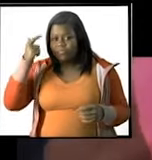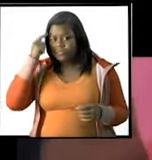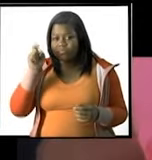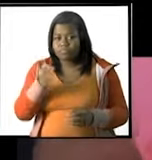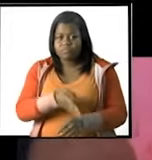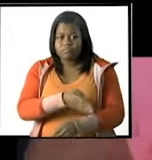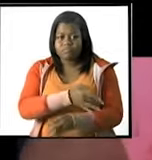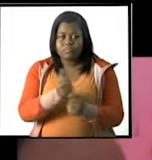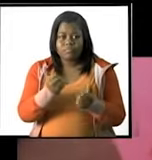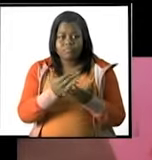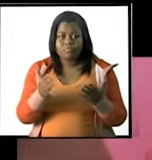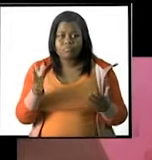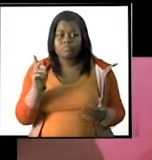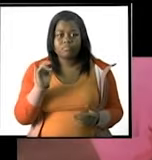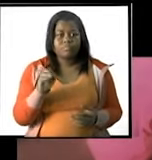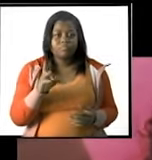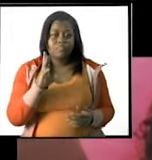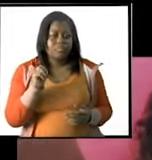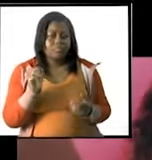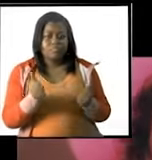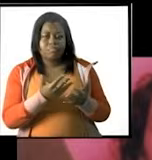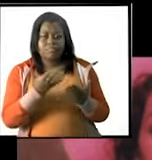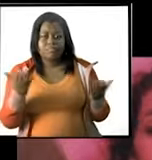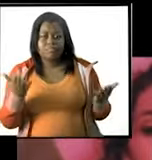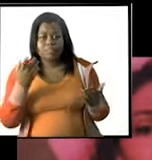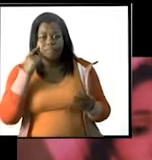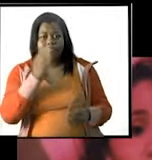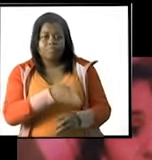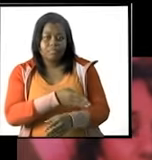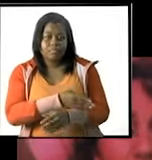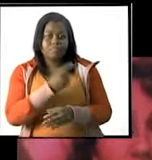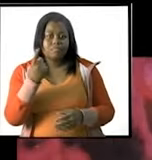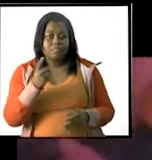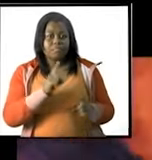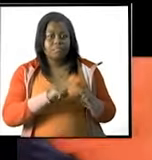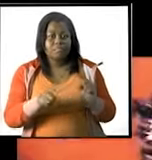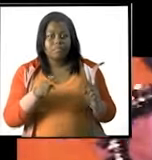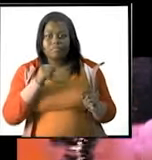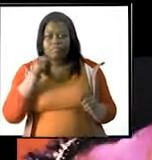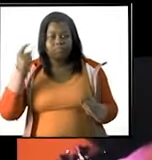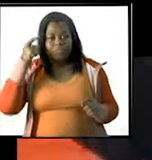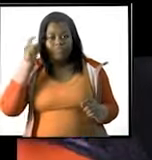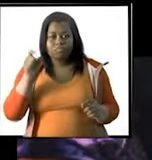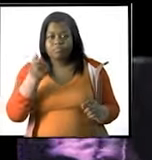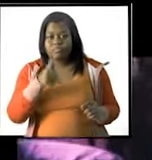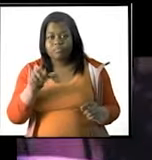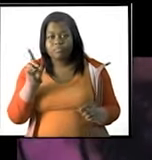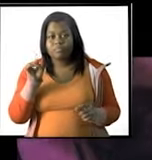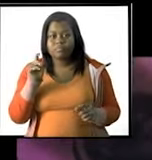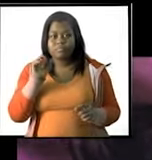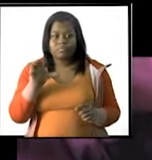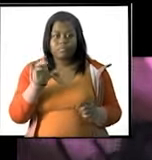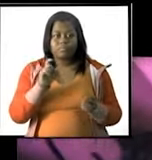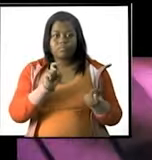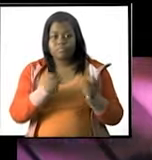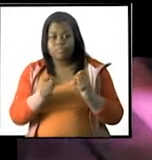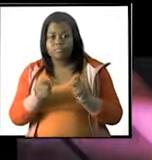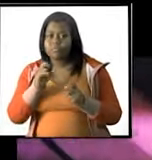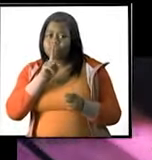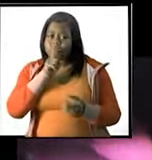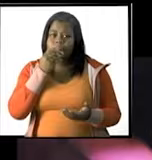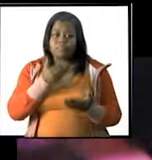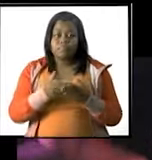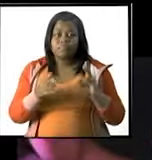song? The song was really good. It's like a really soothing, calm type song. Mm-hmm. So do you feel like she needs to improve on